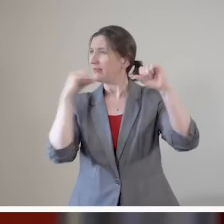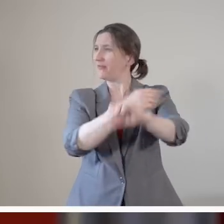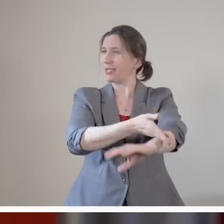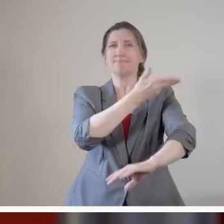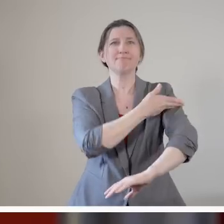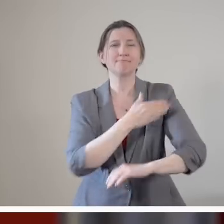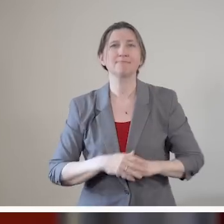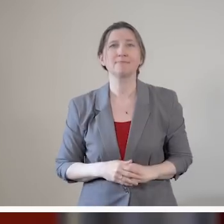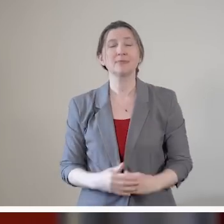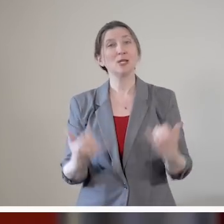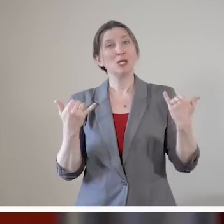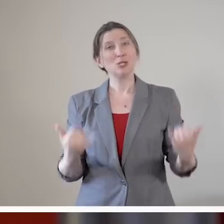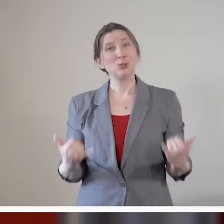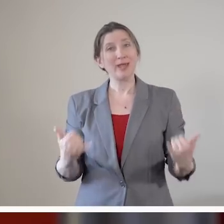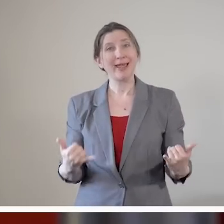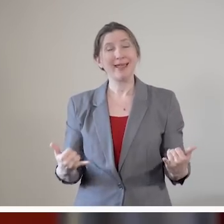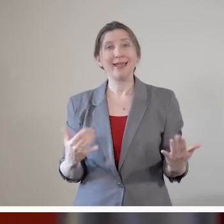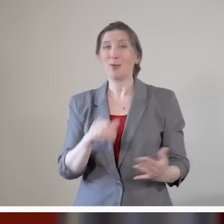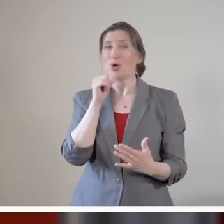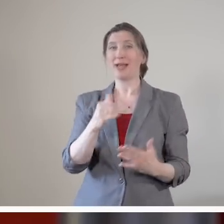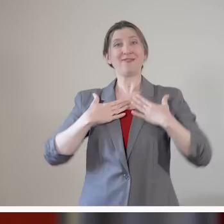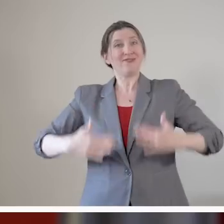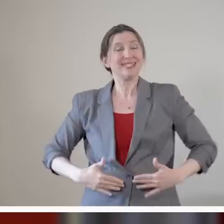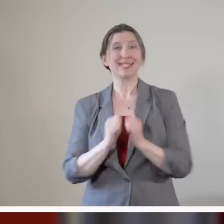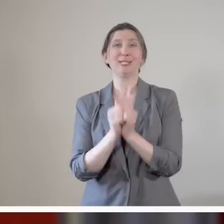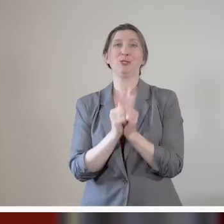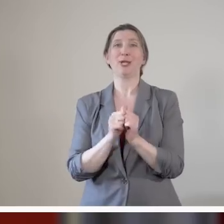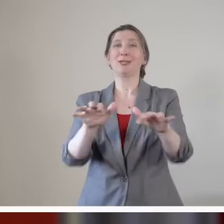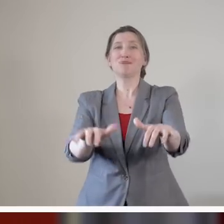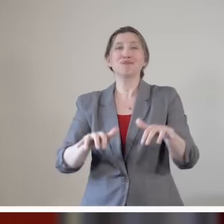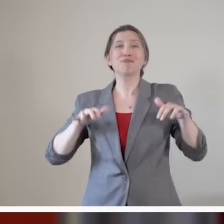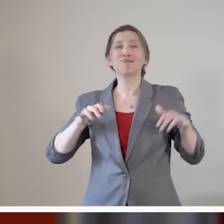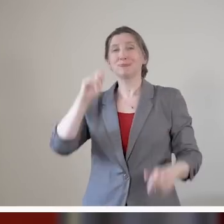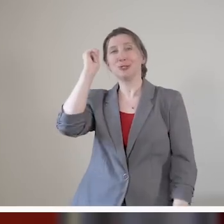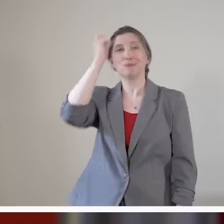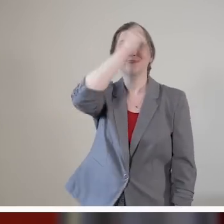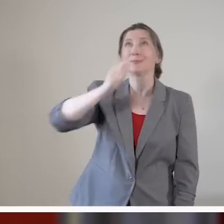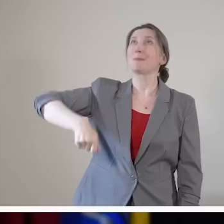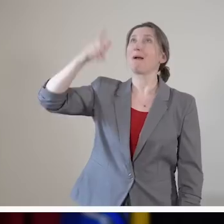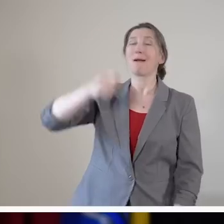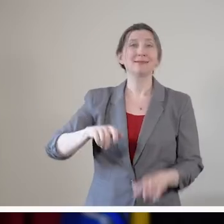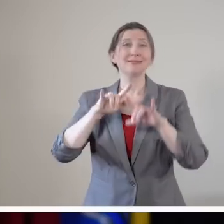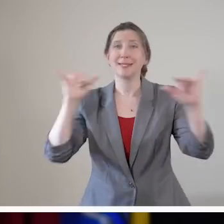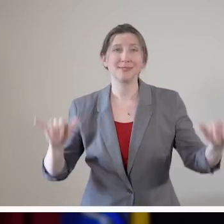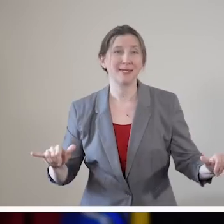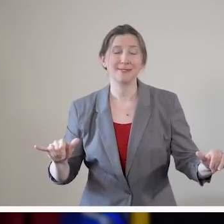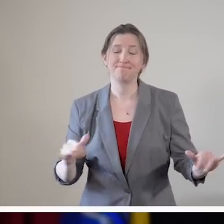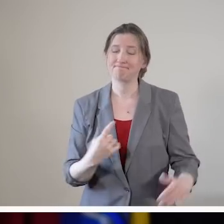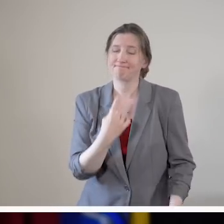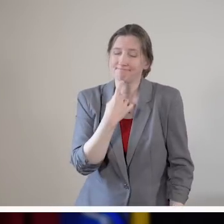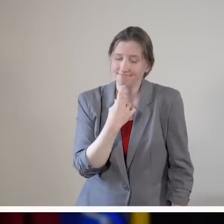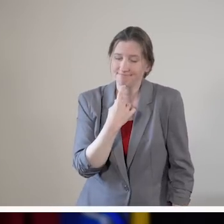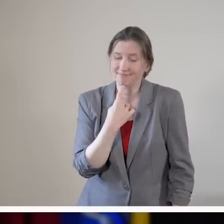yeah, today we do not get to turn our tassels together on the field in Camp Randall. As I stand here